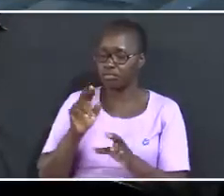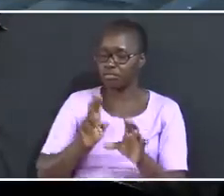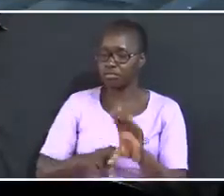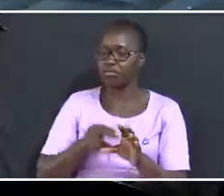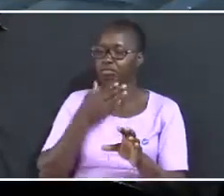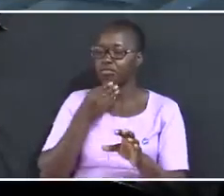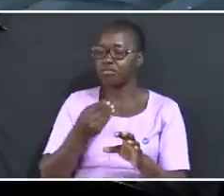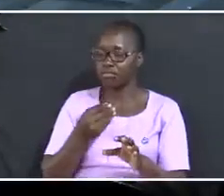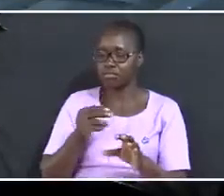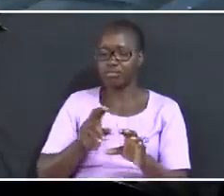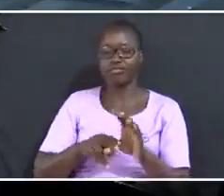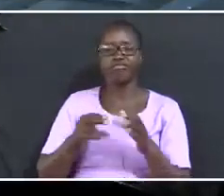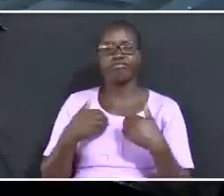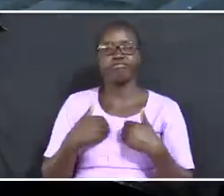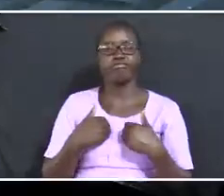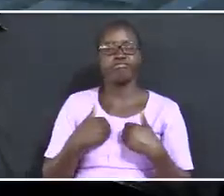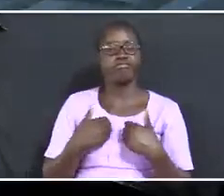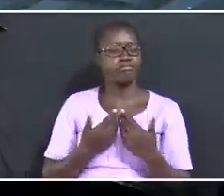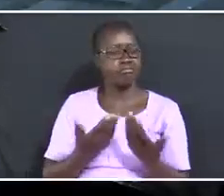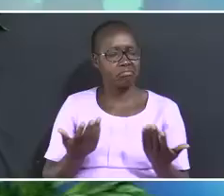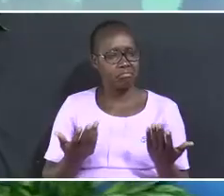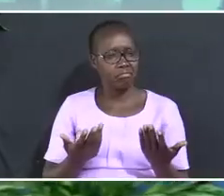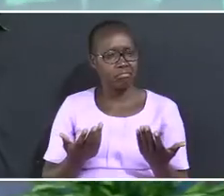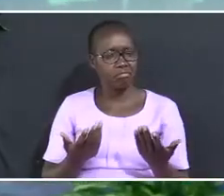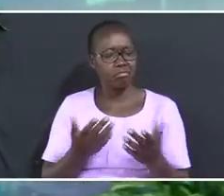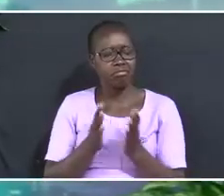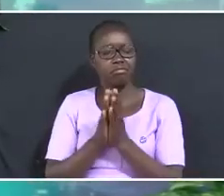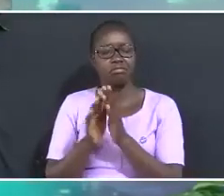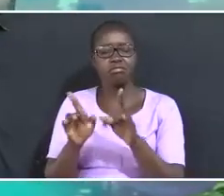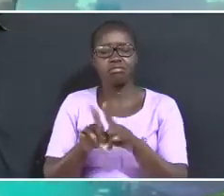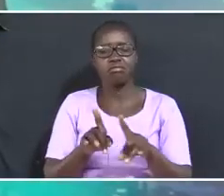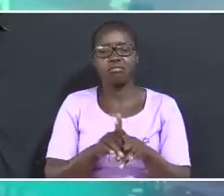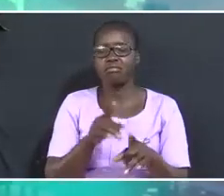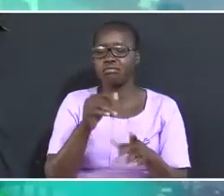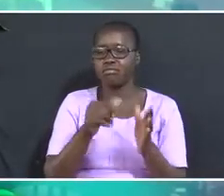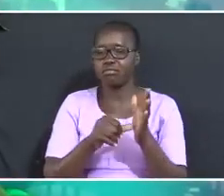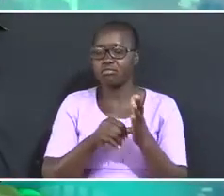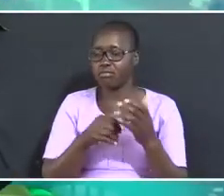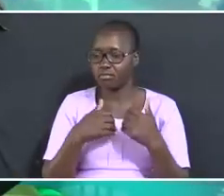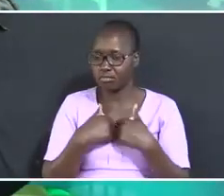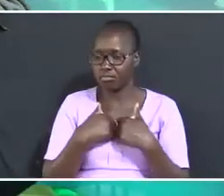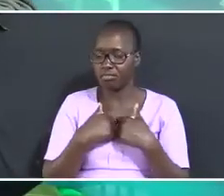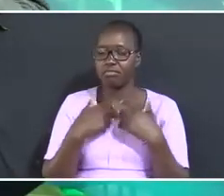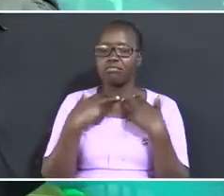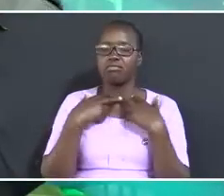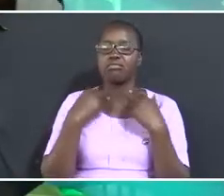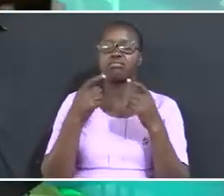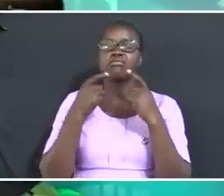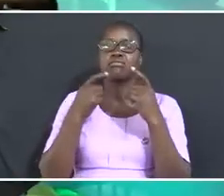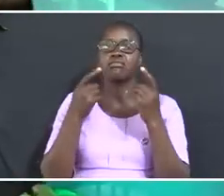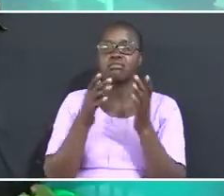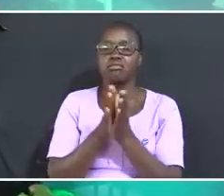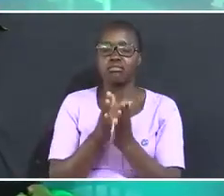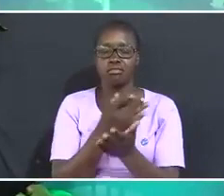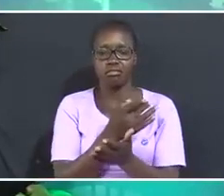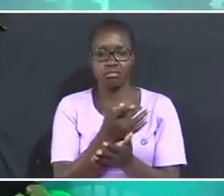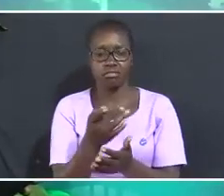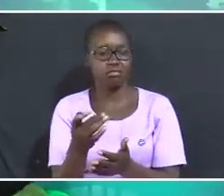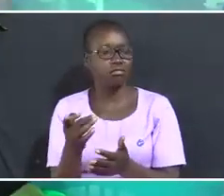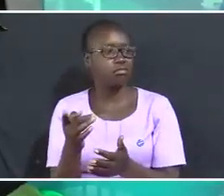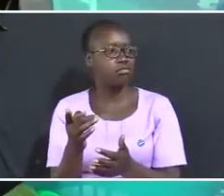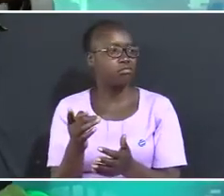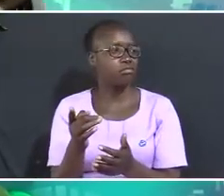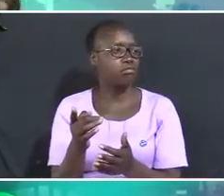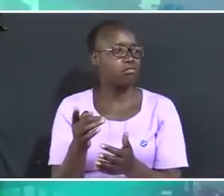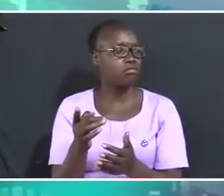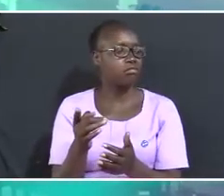problem. And that problem is the slavery of sin. You are a captive.